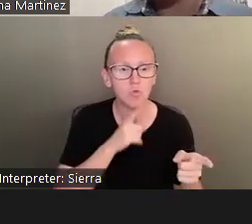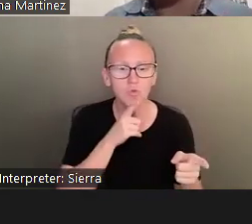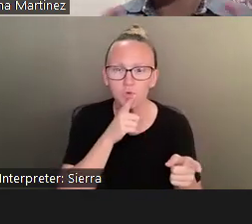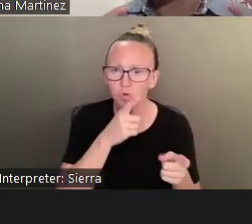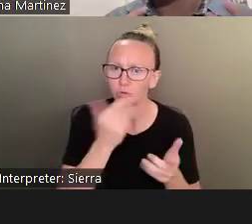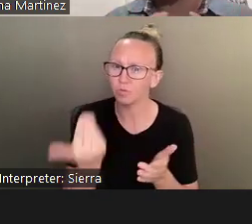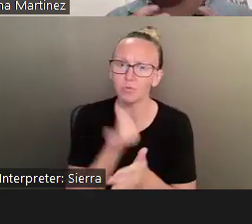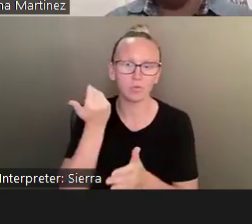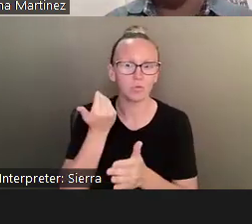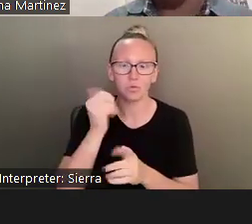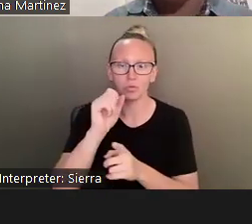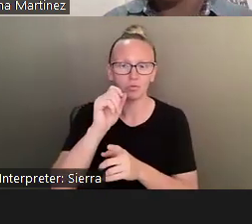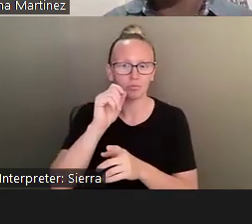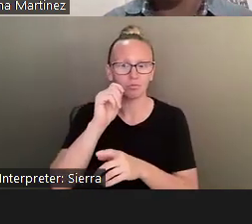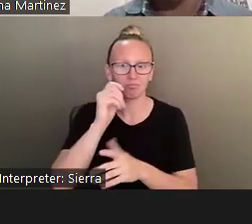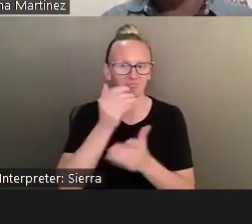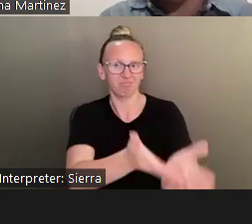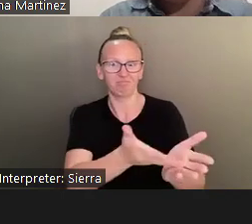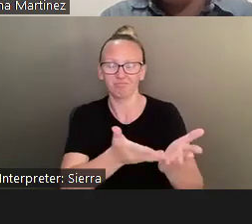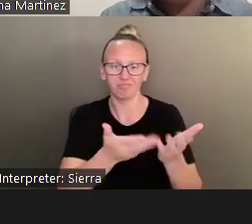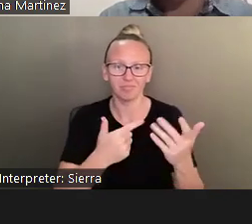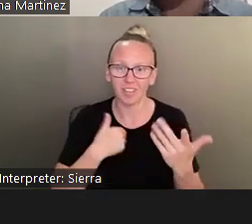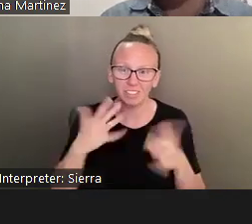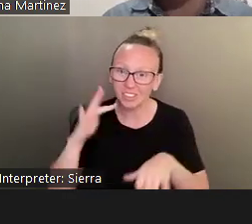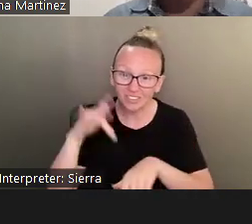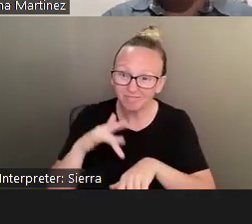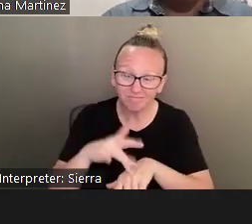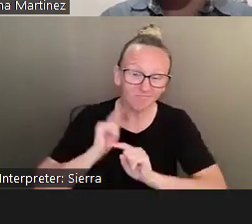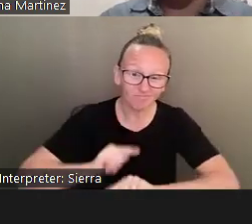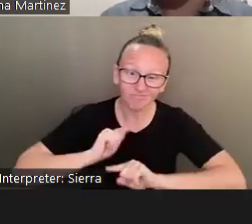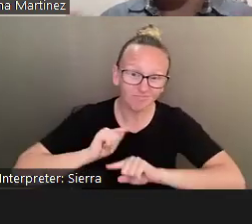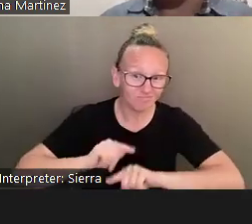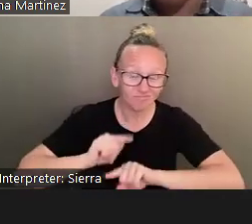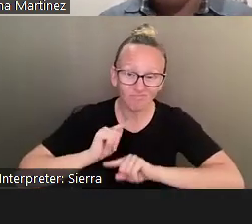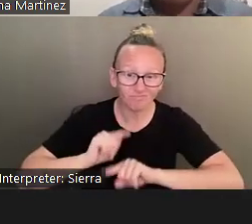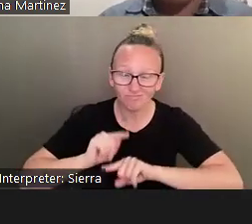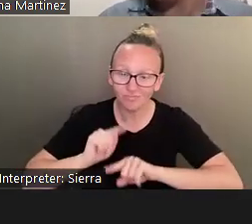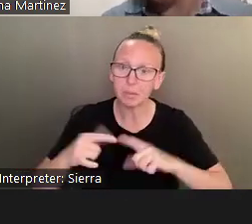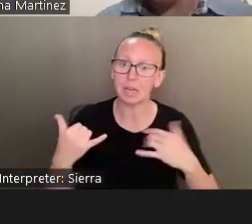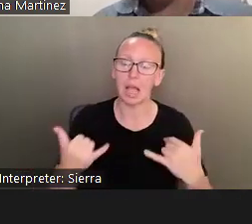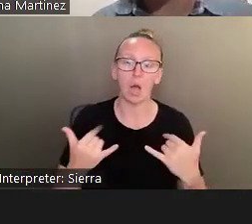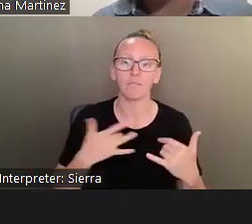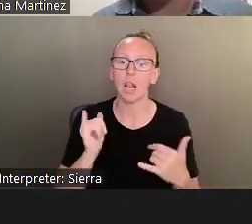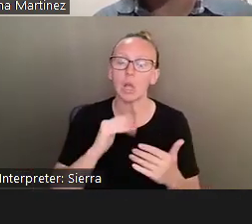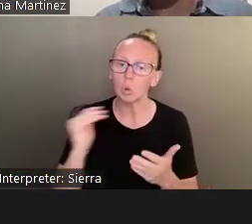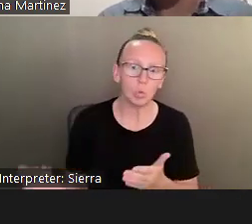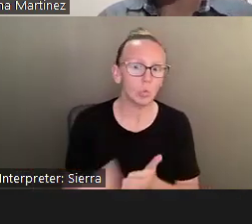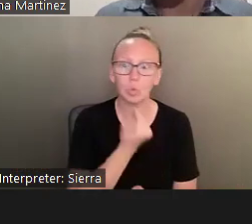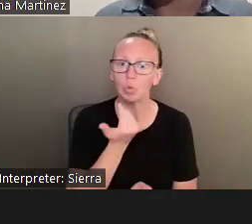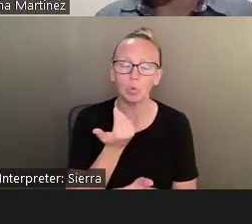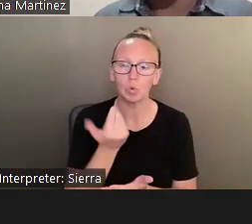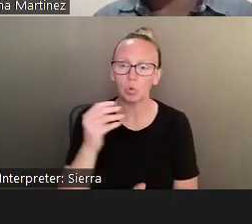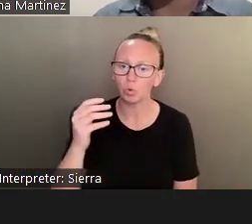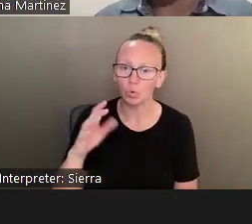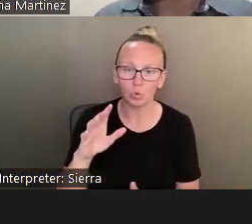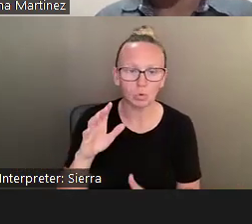condition in a place that I had gone and spent time in over and over and over, but it felt completely alien. Like it felt like I was